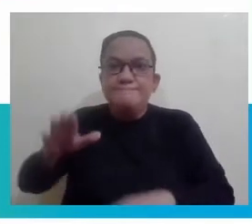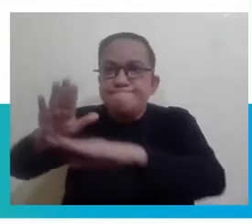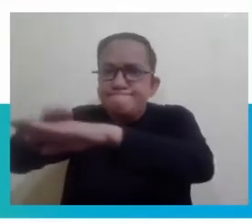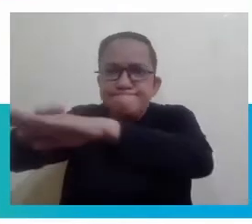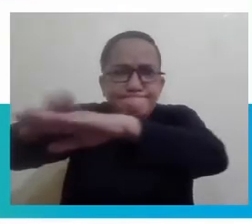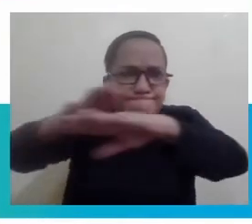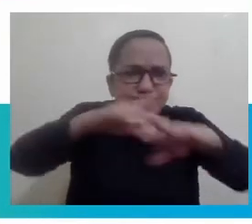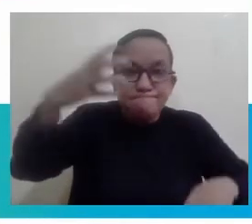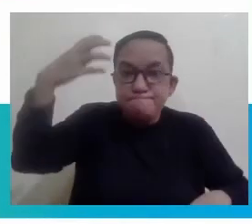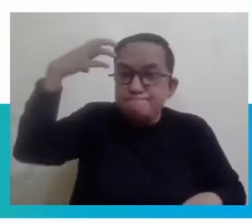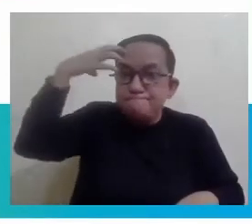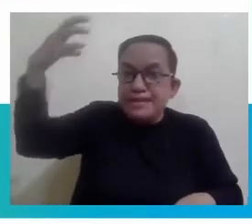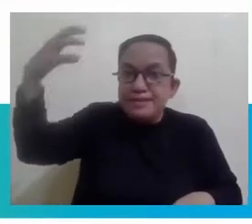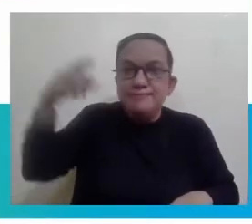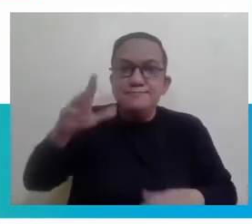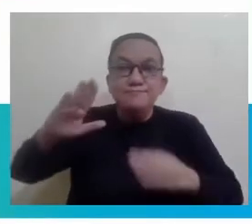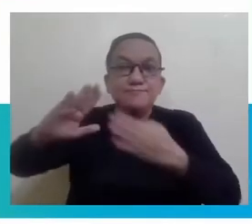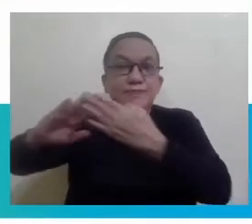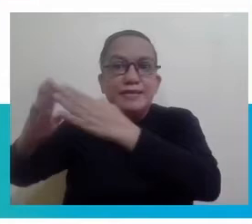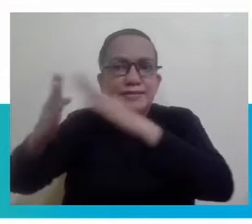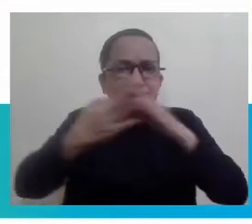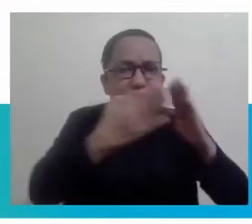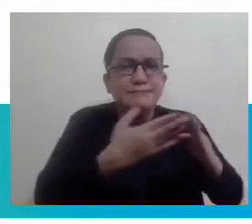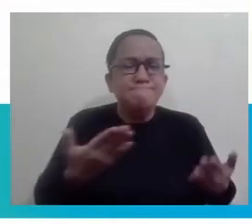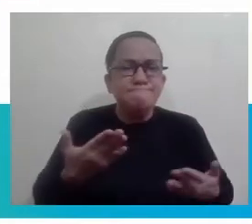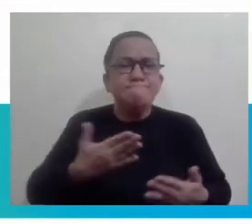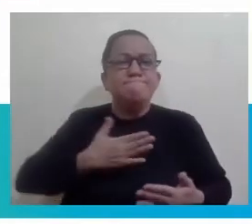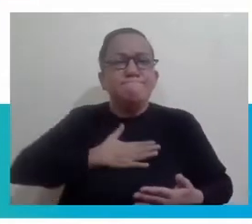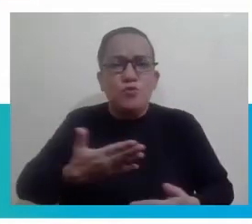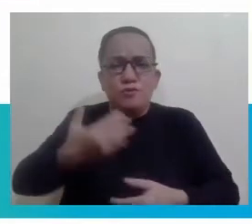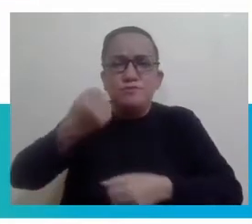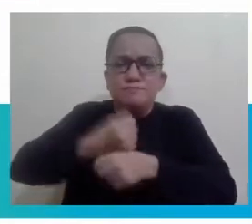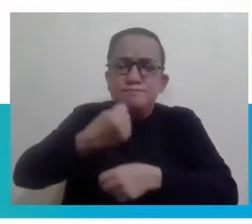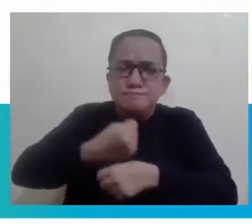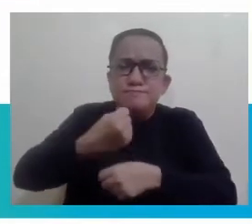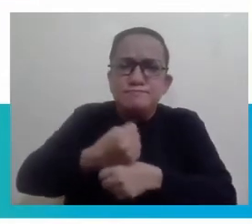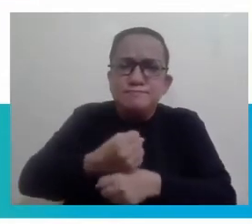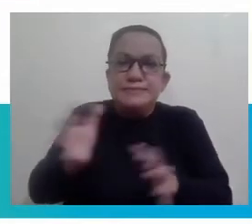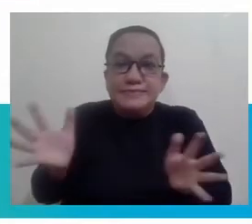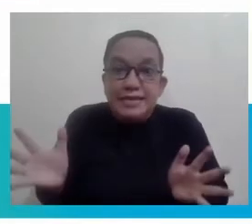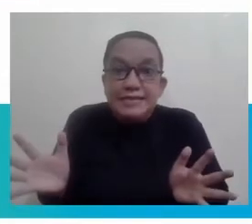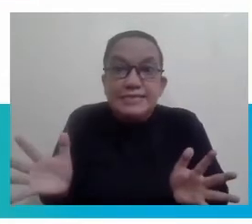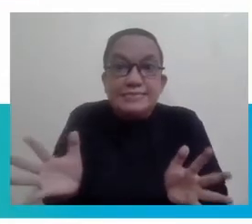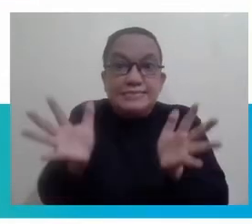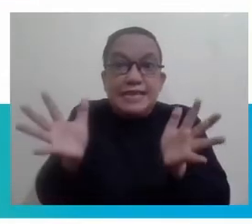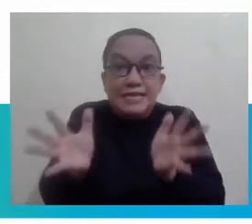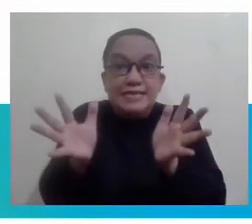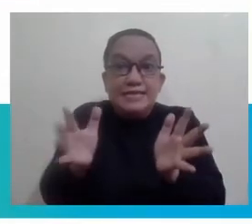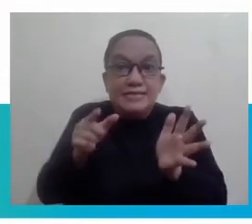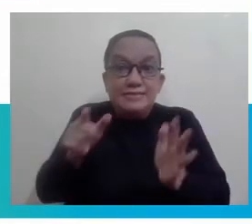often encouraged to act by civil society organizations engaged in these questions.